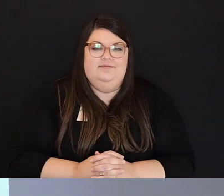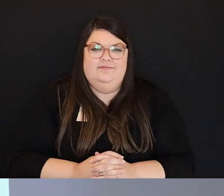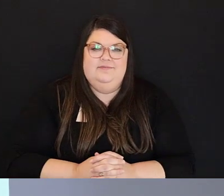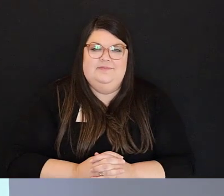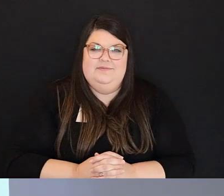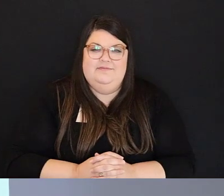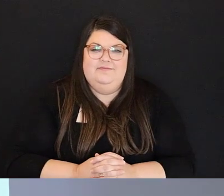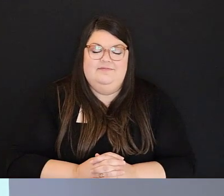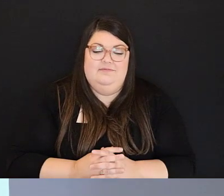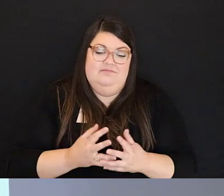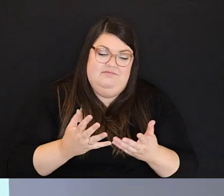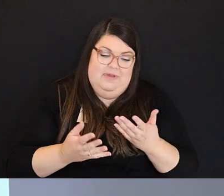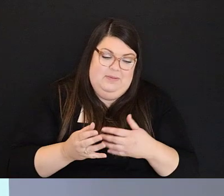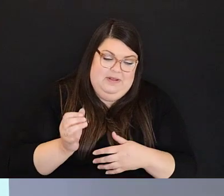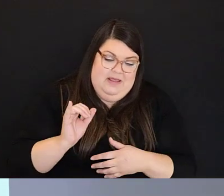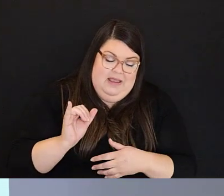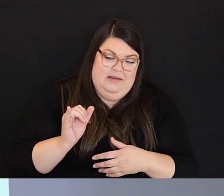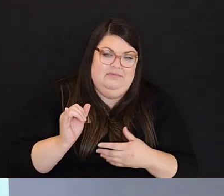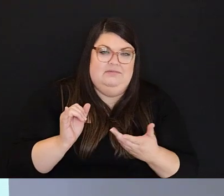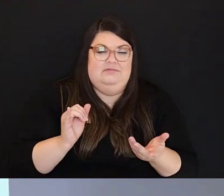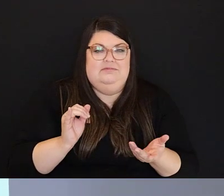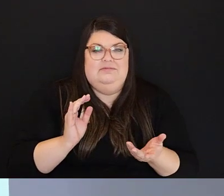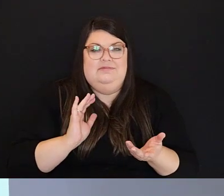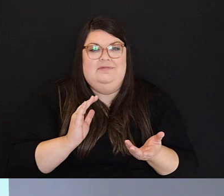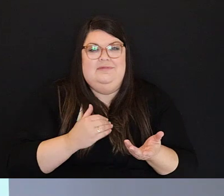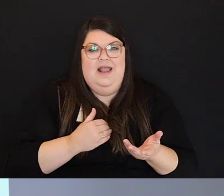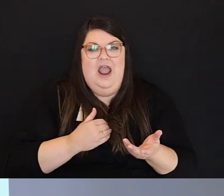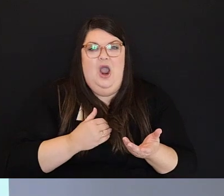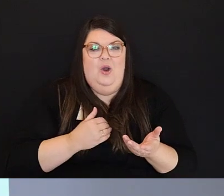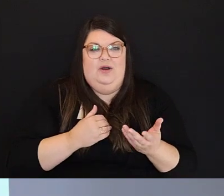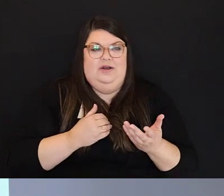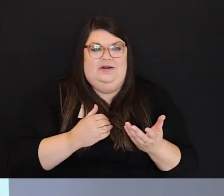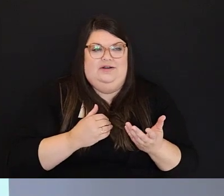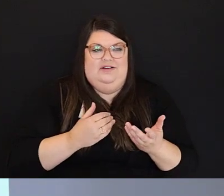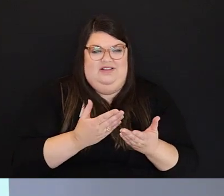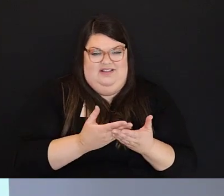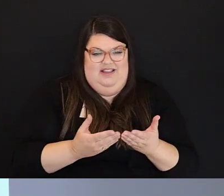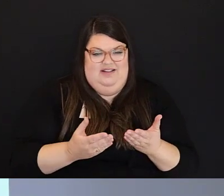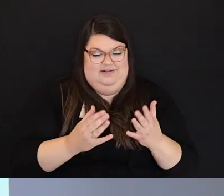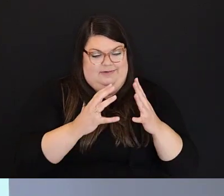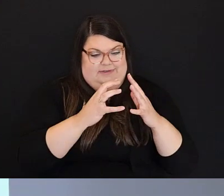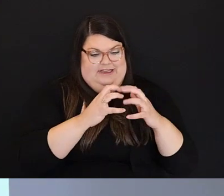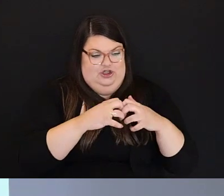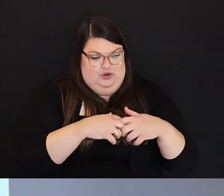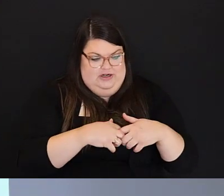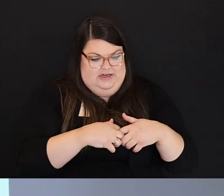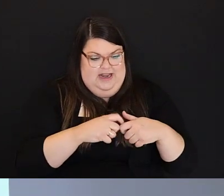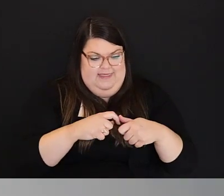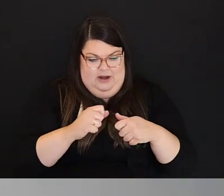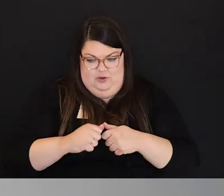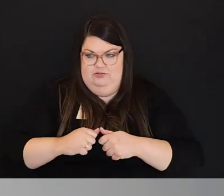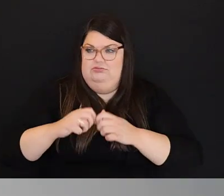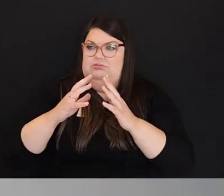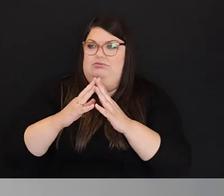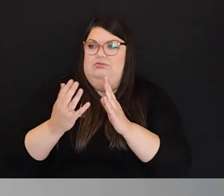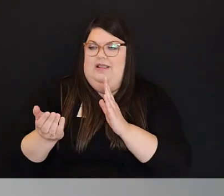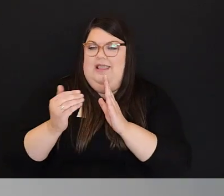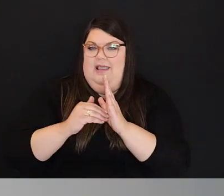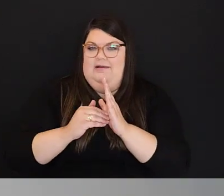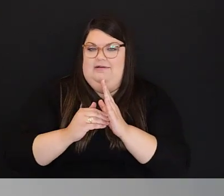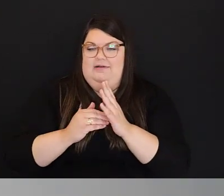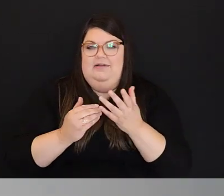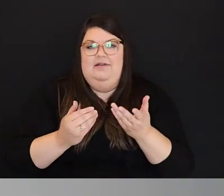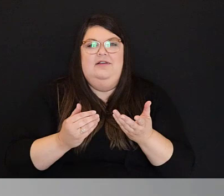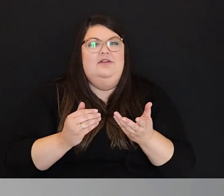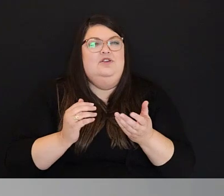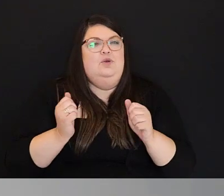and maybe like are deconstructed and then reconstructed. You know, so like what